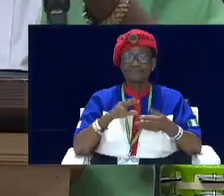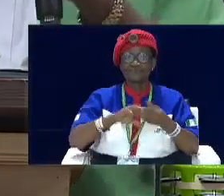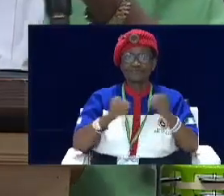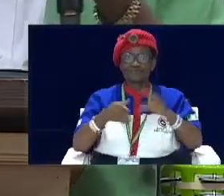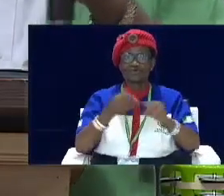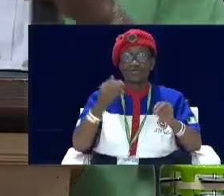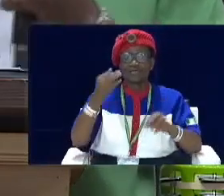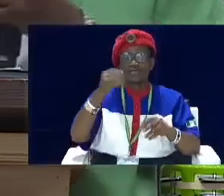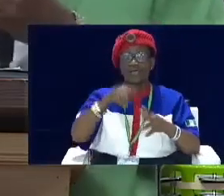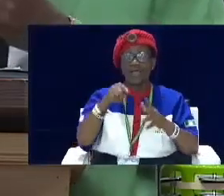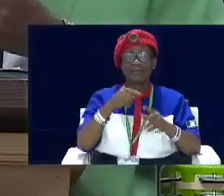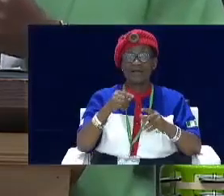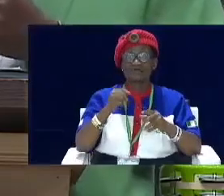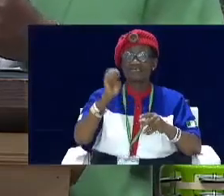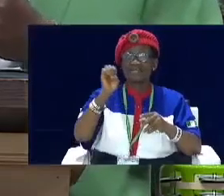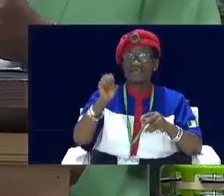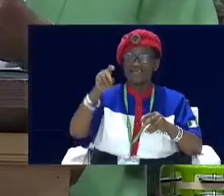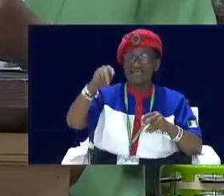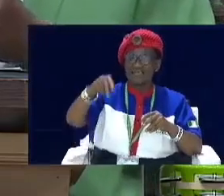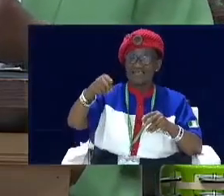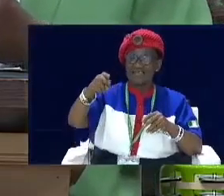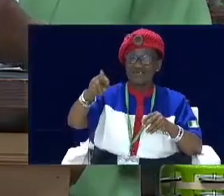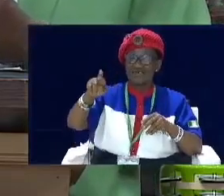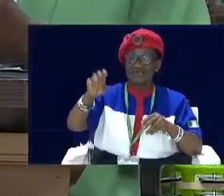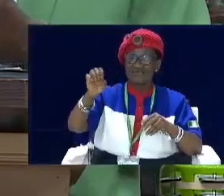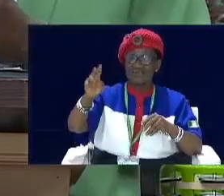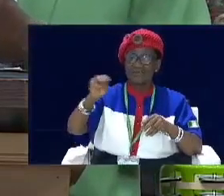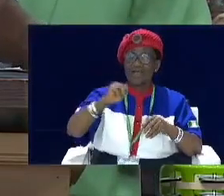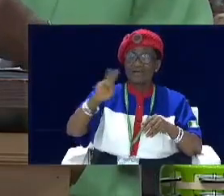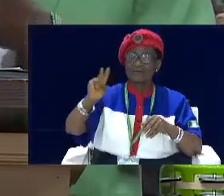Ephraim and Manasseh. Eleyi ni itan Ephraim ati